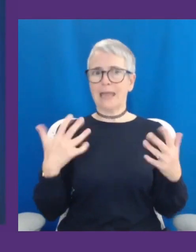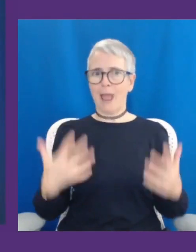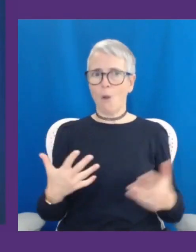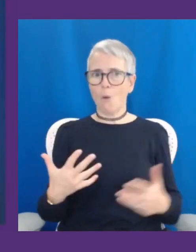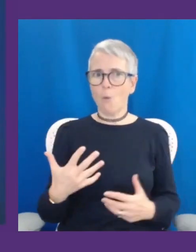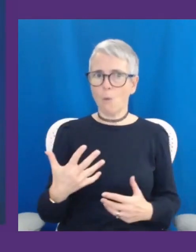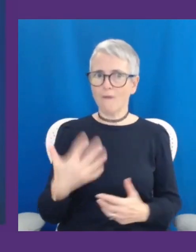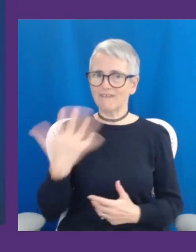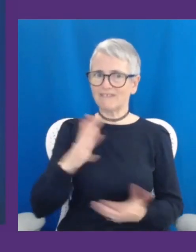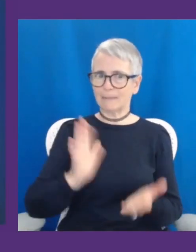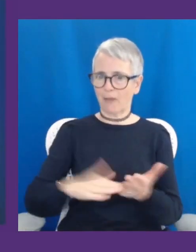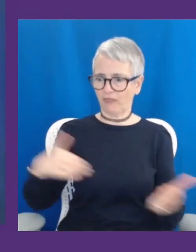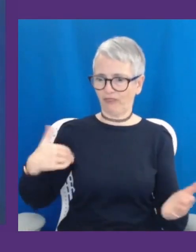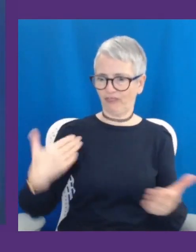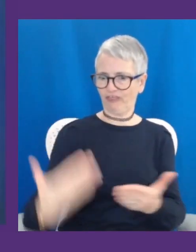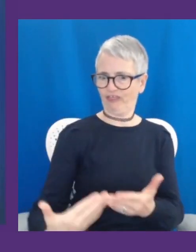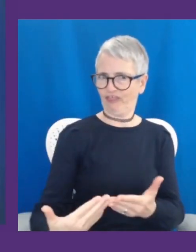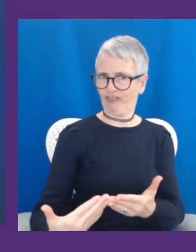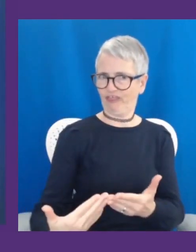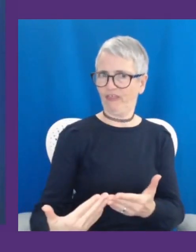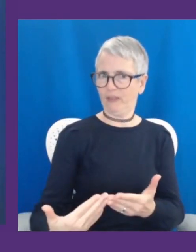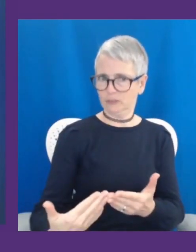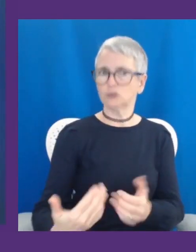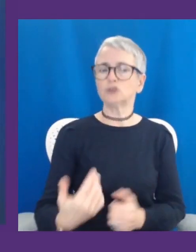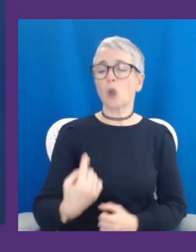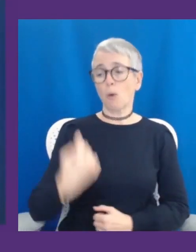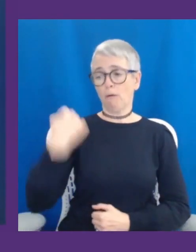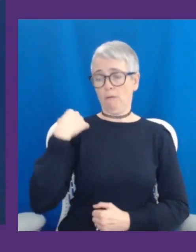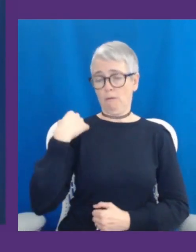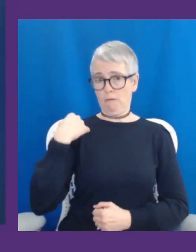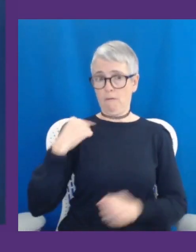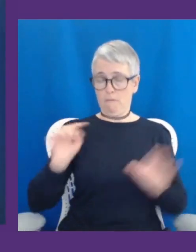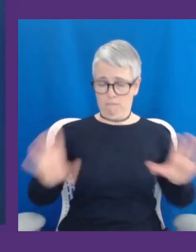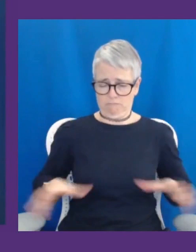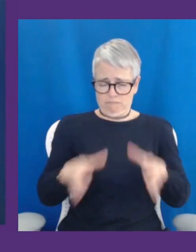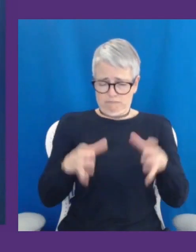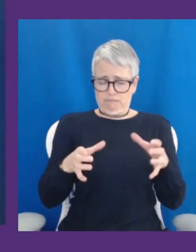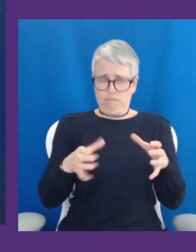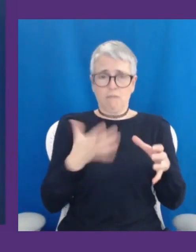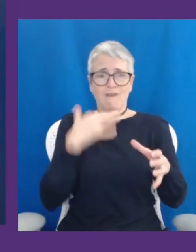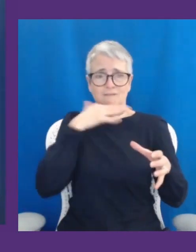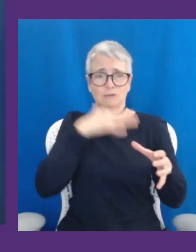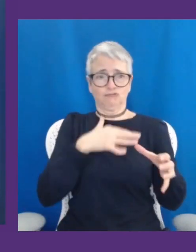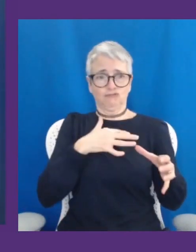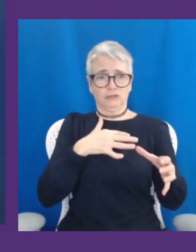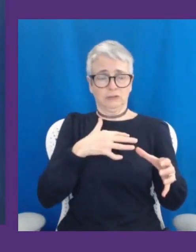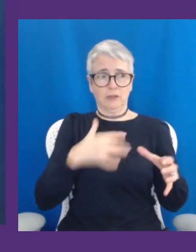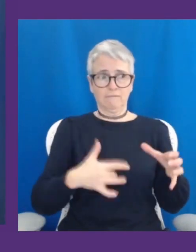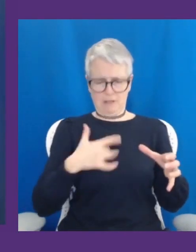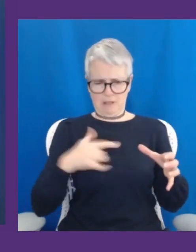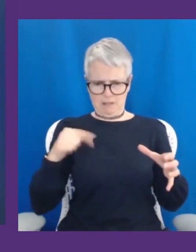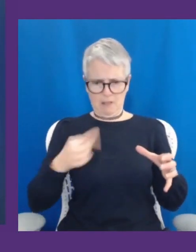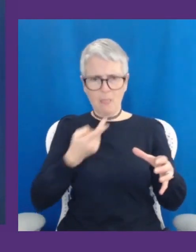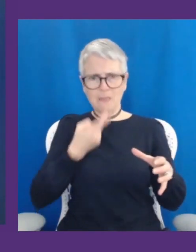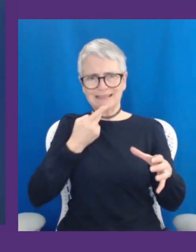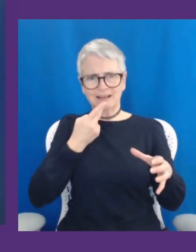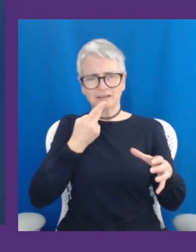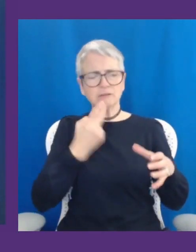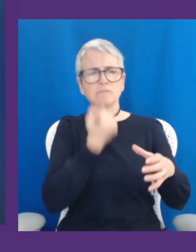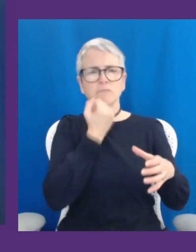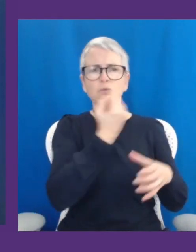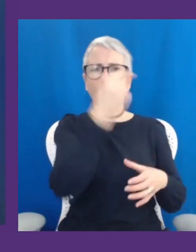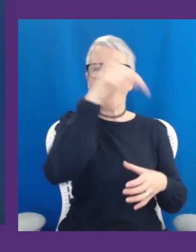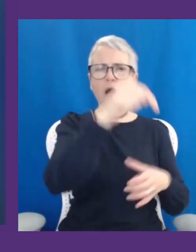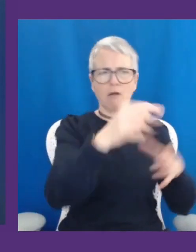collective, which I believe is the second biggest collective in the world after UN Global Compact. And really to have the accountability of